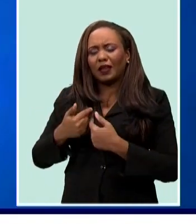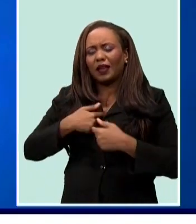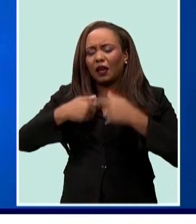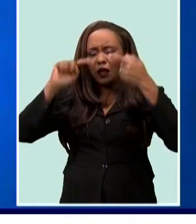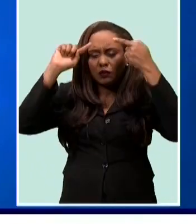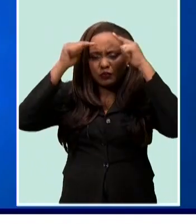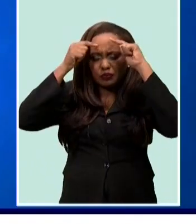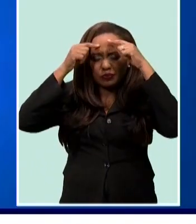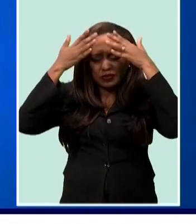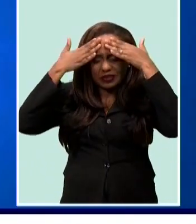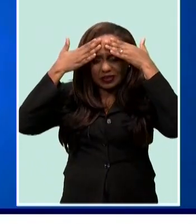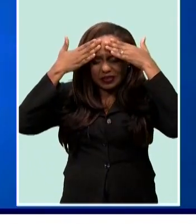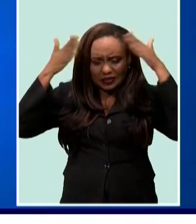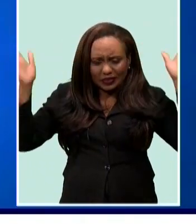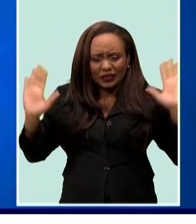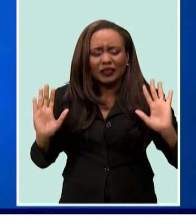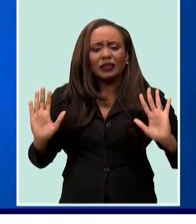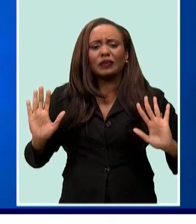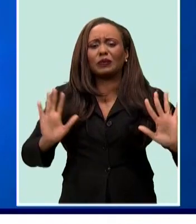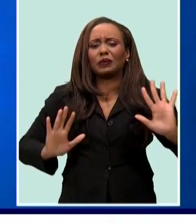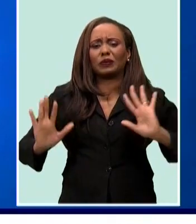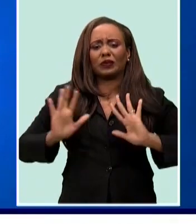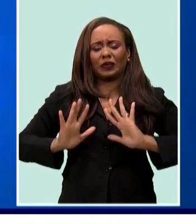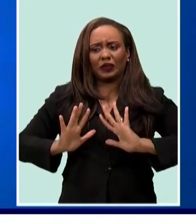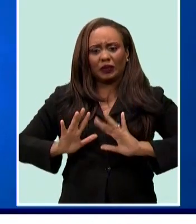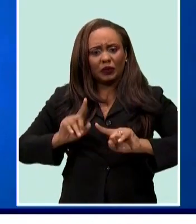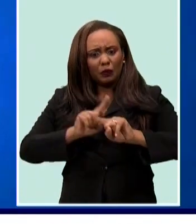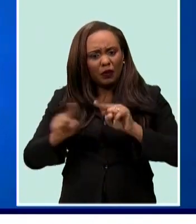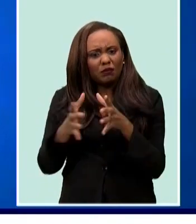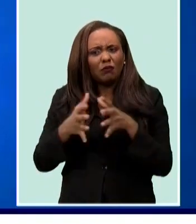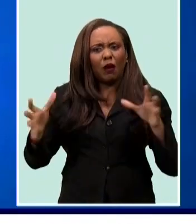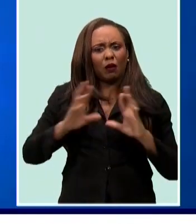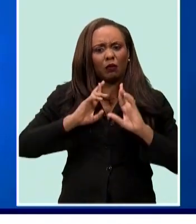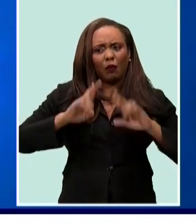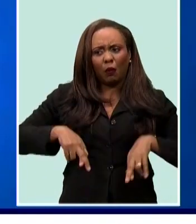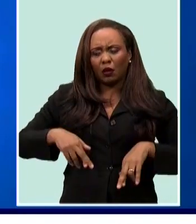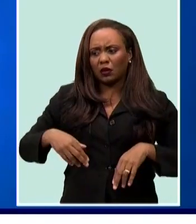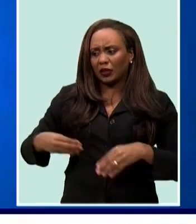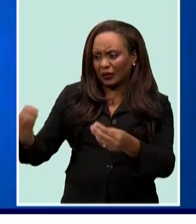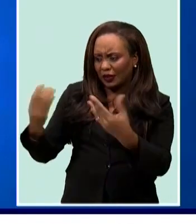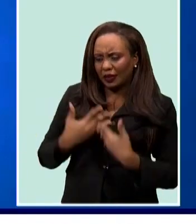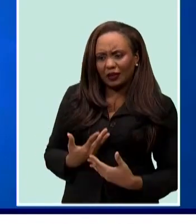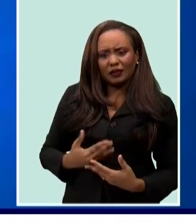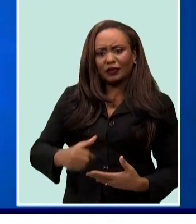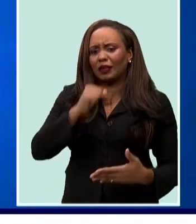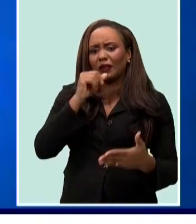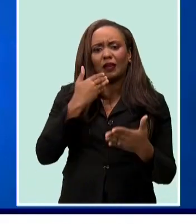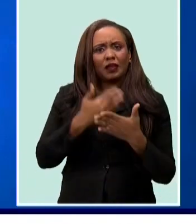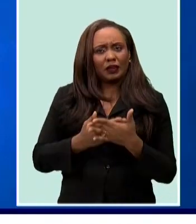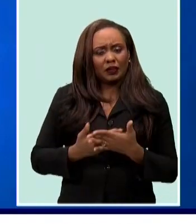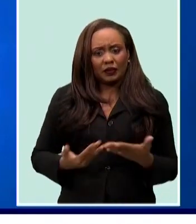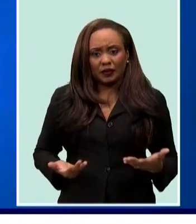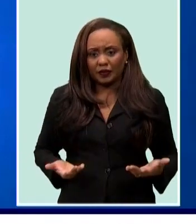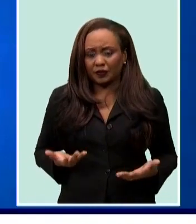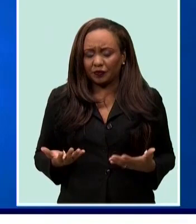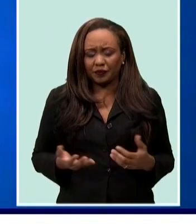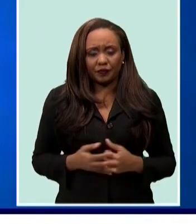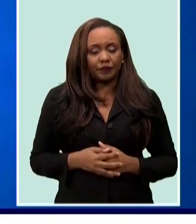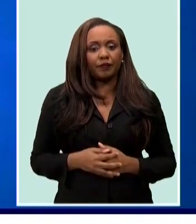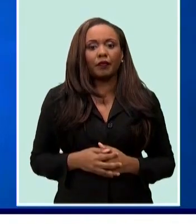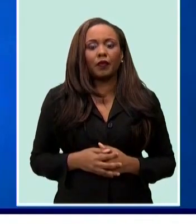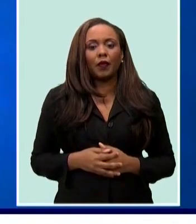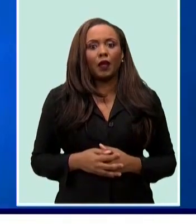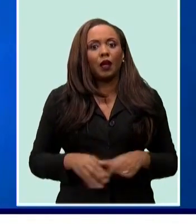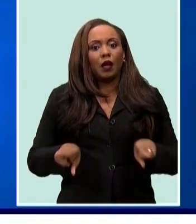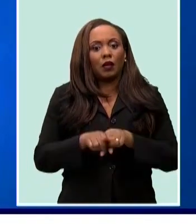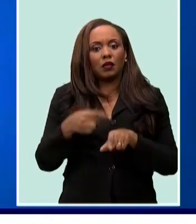it to say that the reports that we are getting are not comforting. The AG also says he wants